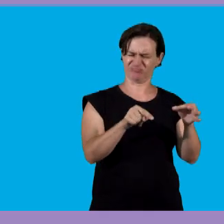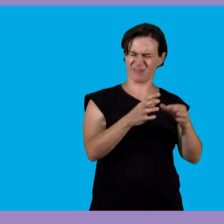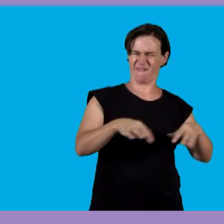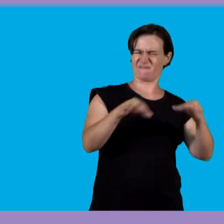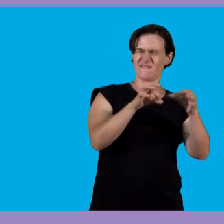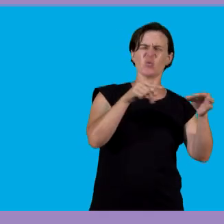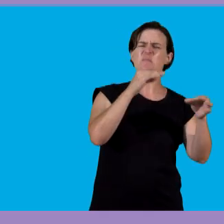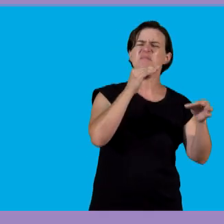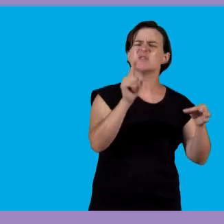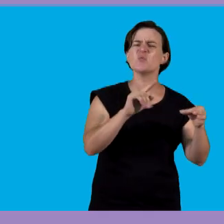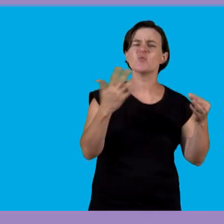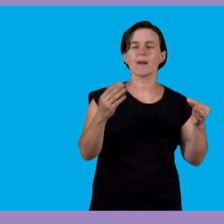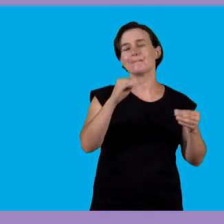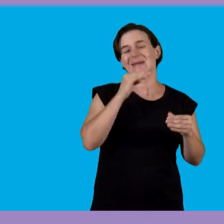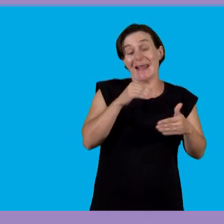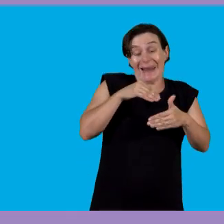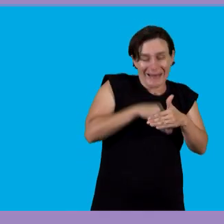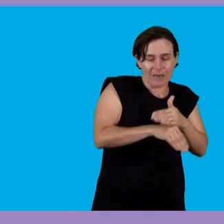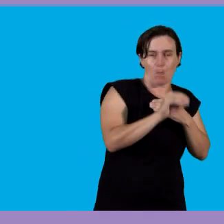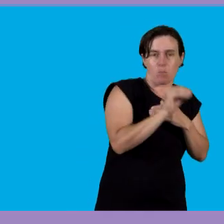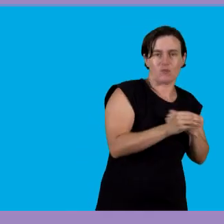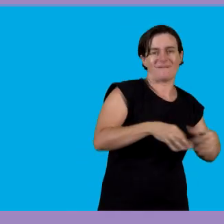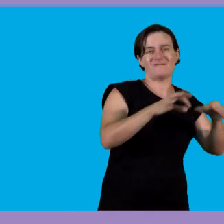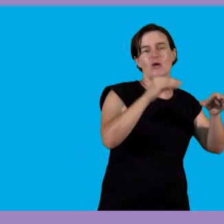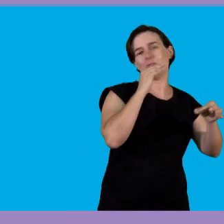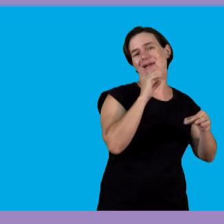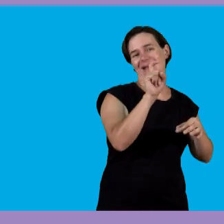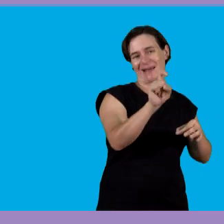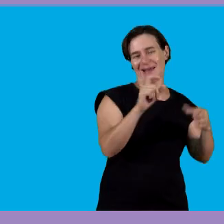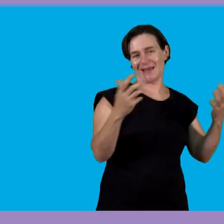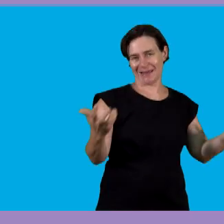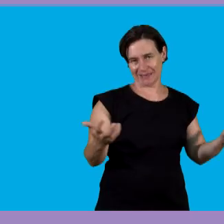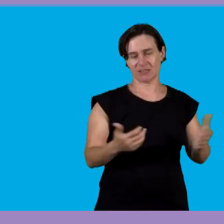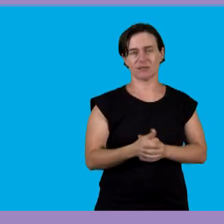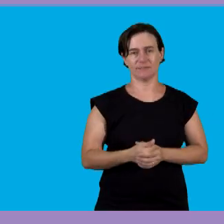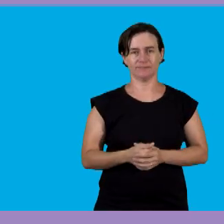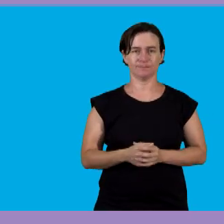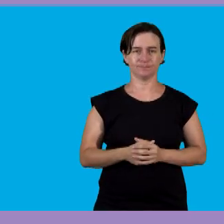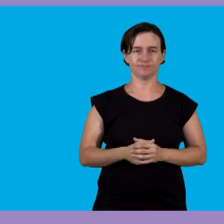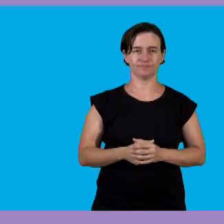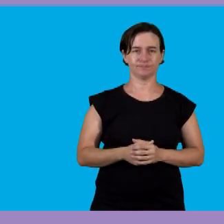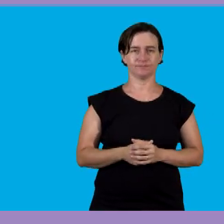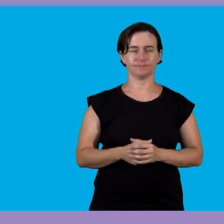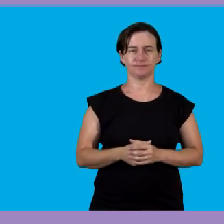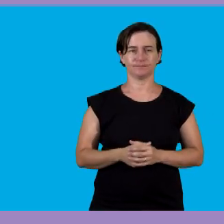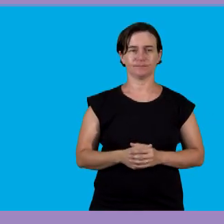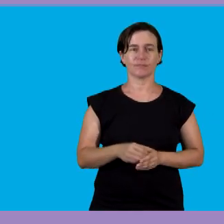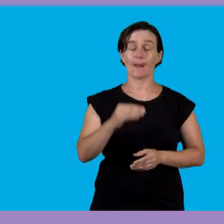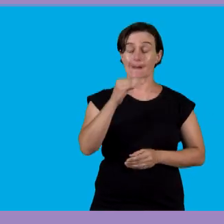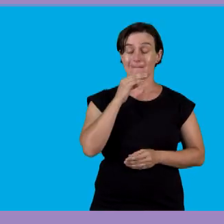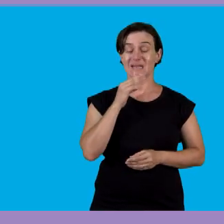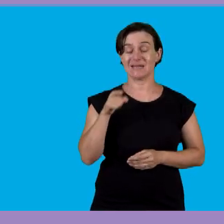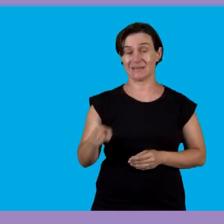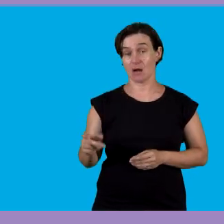Of course, this is the input value because it is the one that goes through our rule, and it will produce